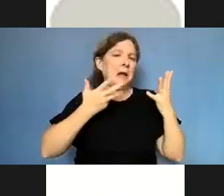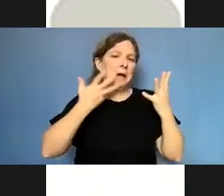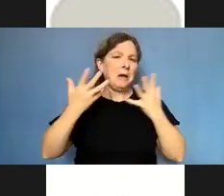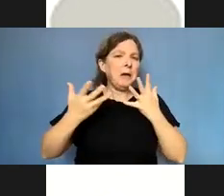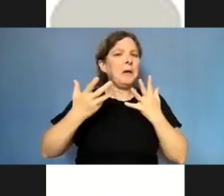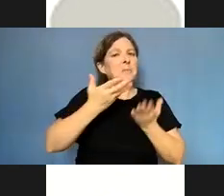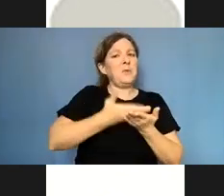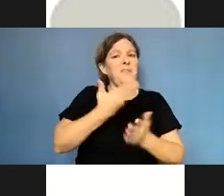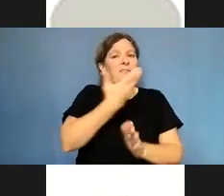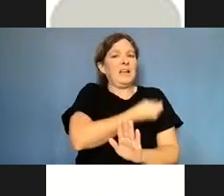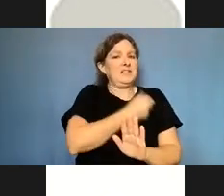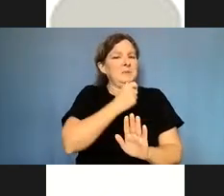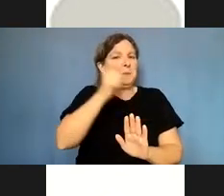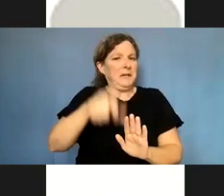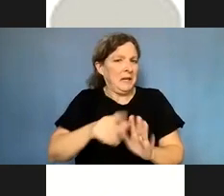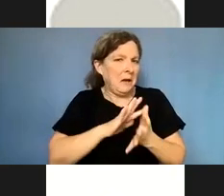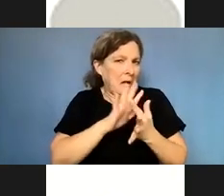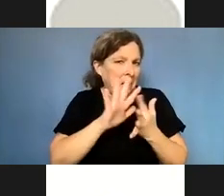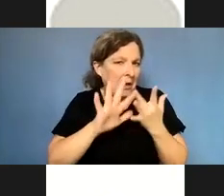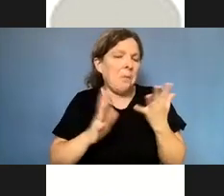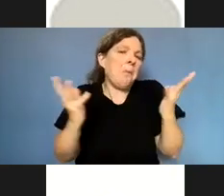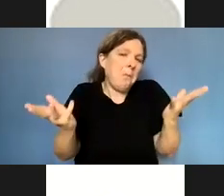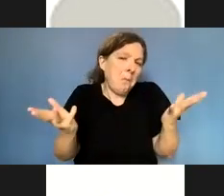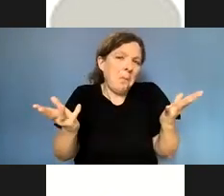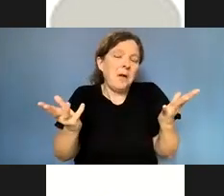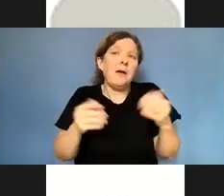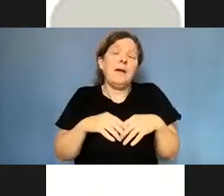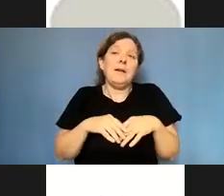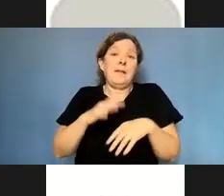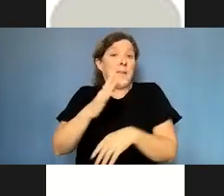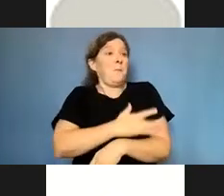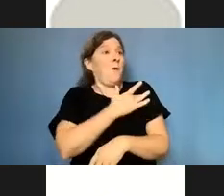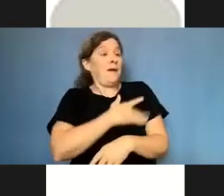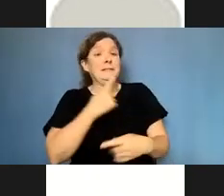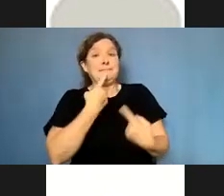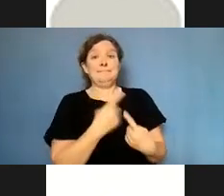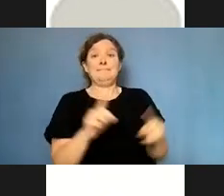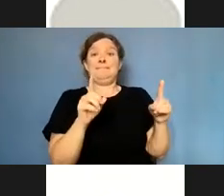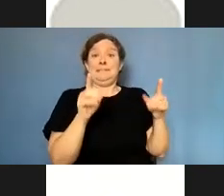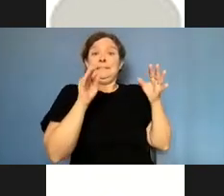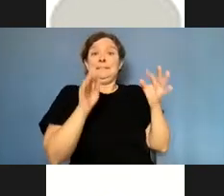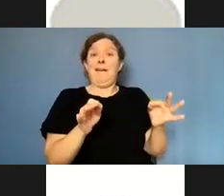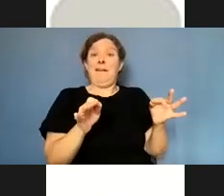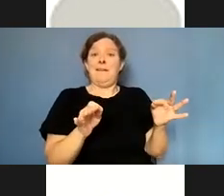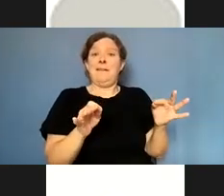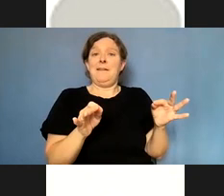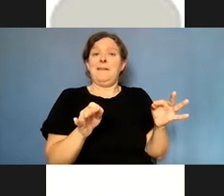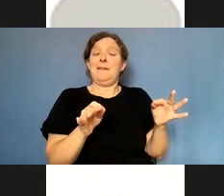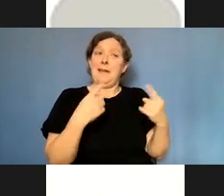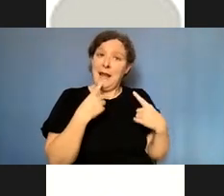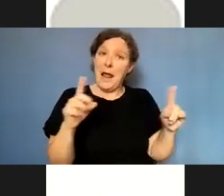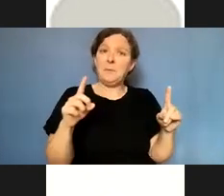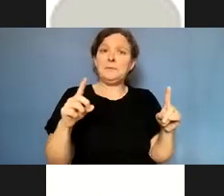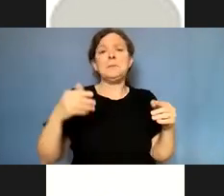proof of vaccination in other spaces. So yes, the province has made the decision to publicize